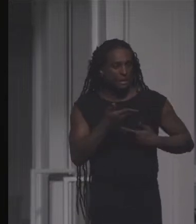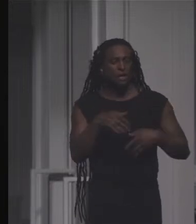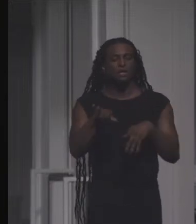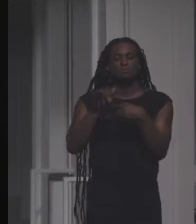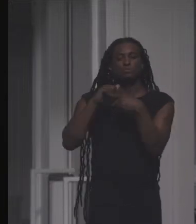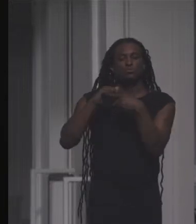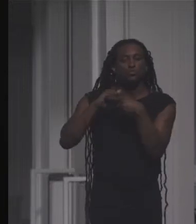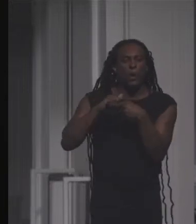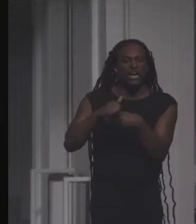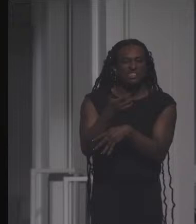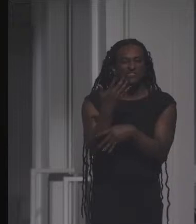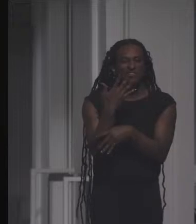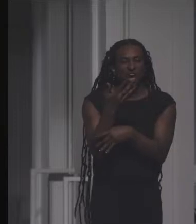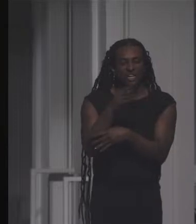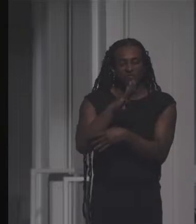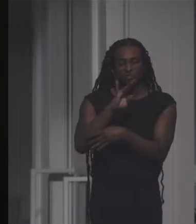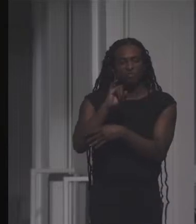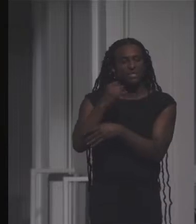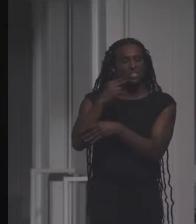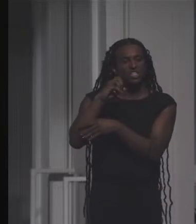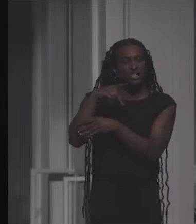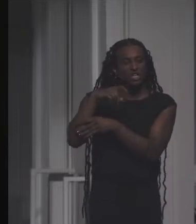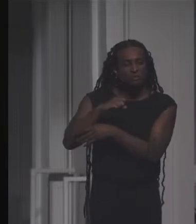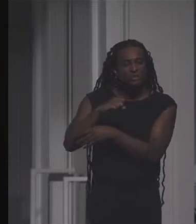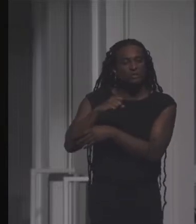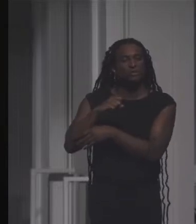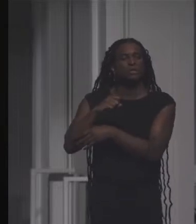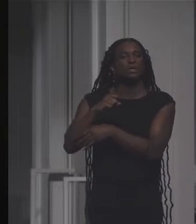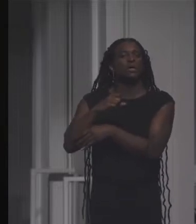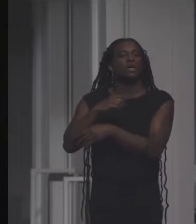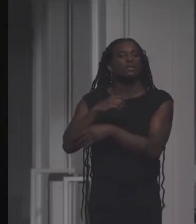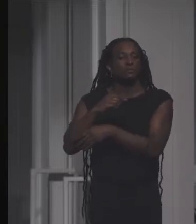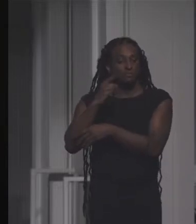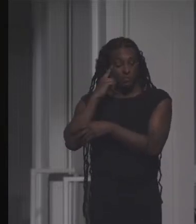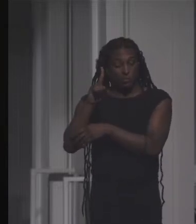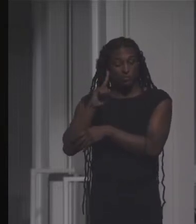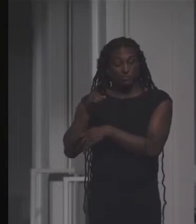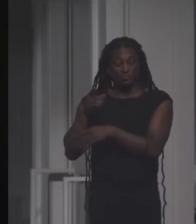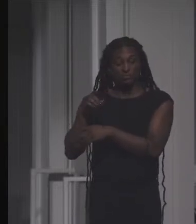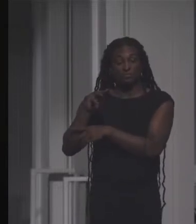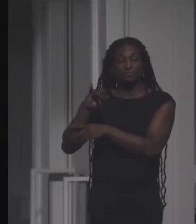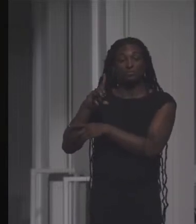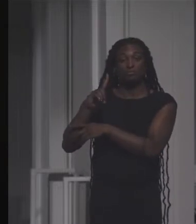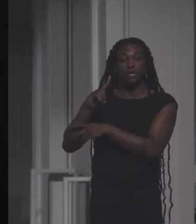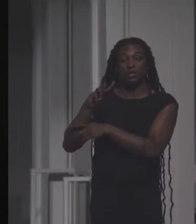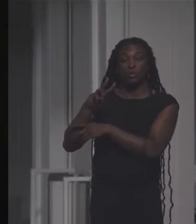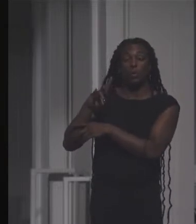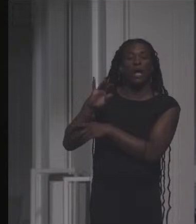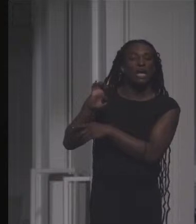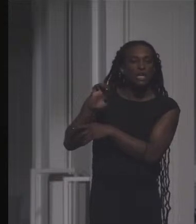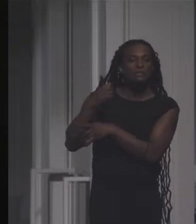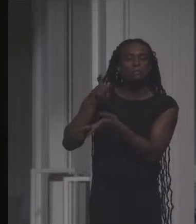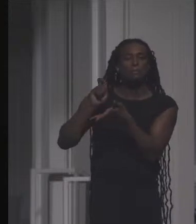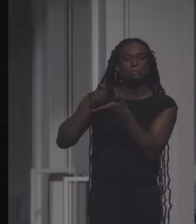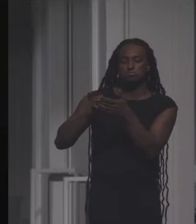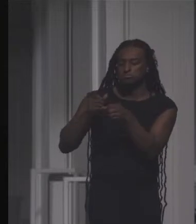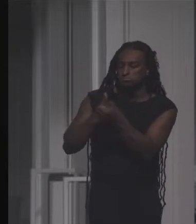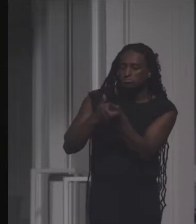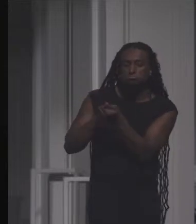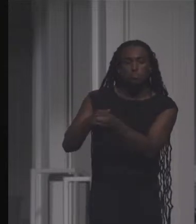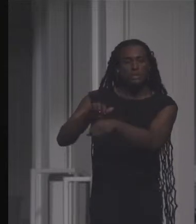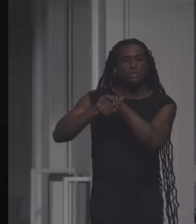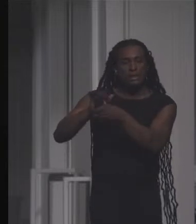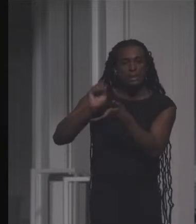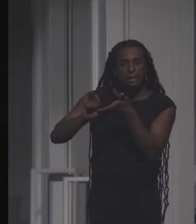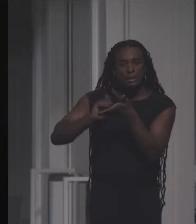bishops, and midwived English literature. Cadman's hymn, the very earliest piece of